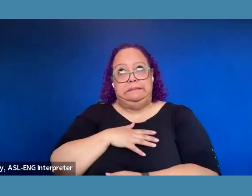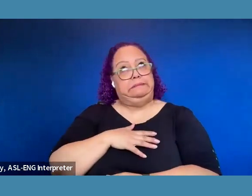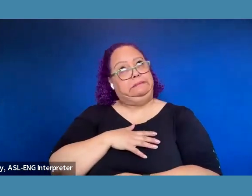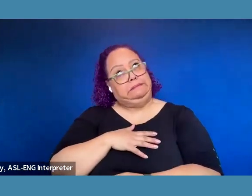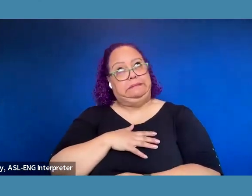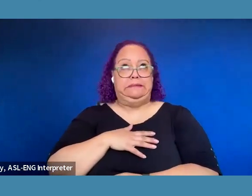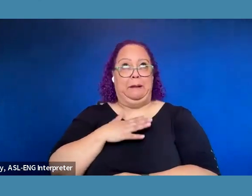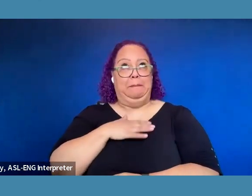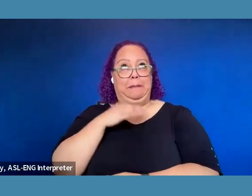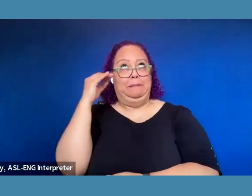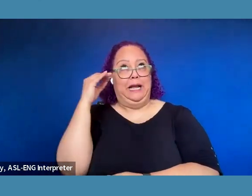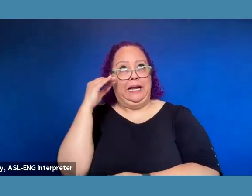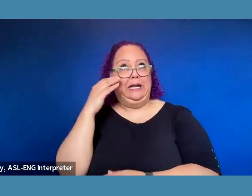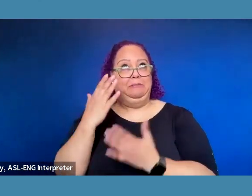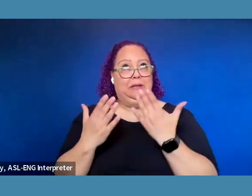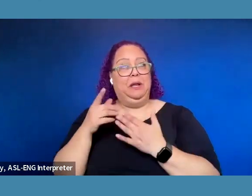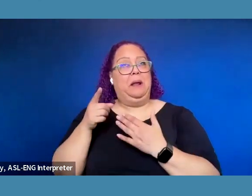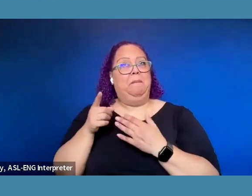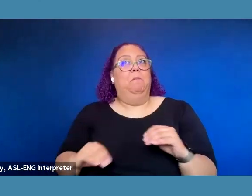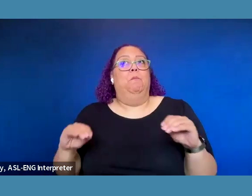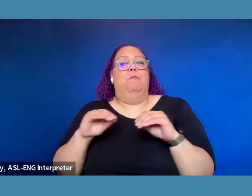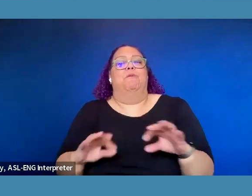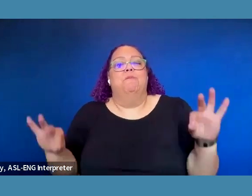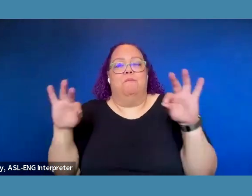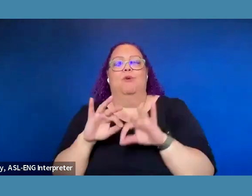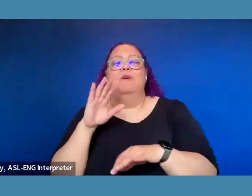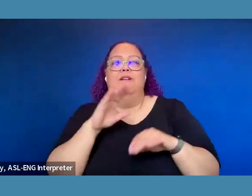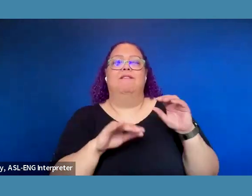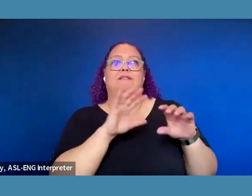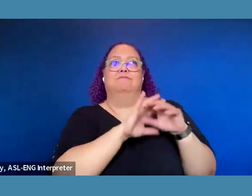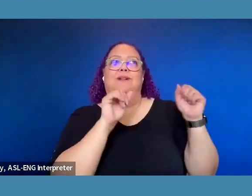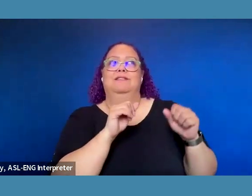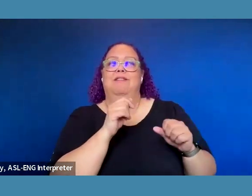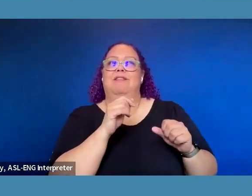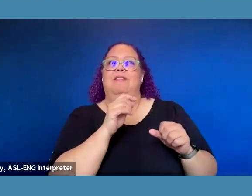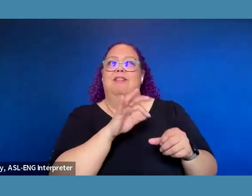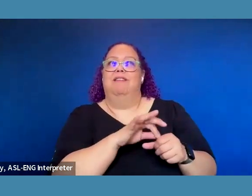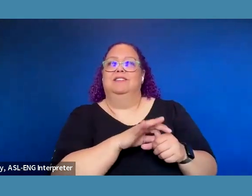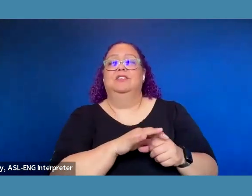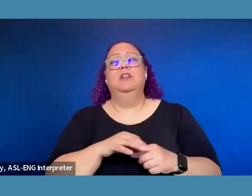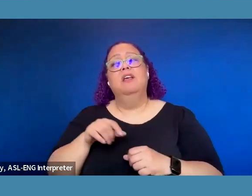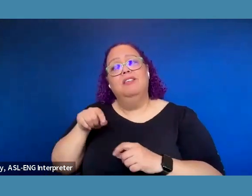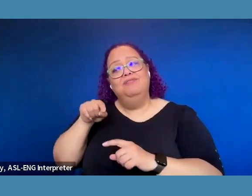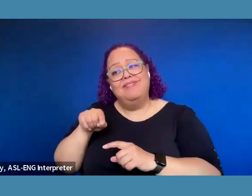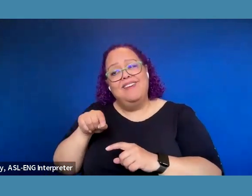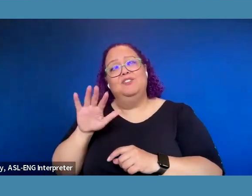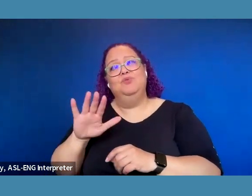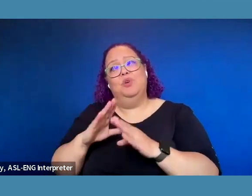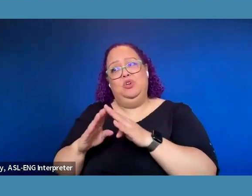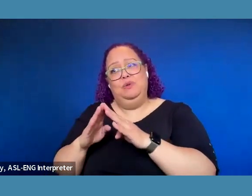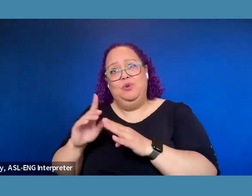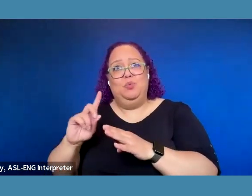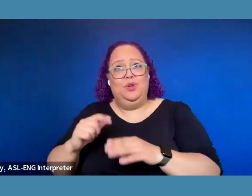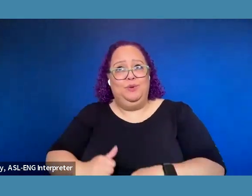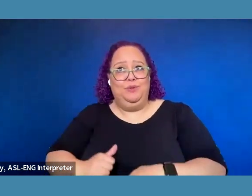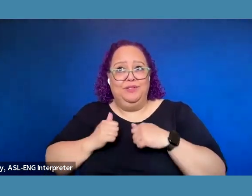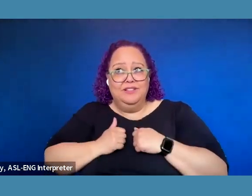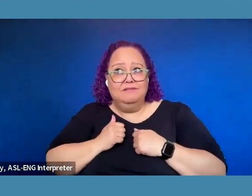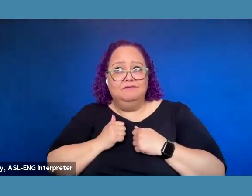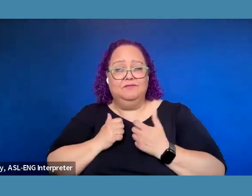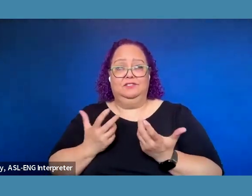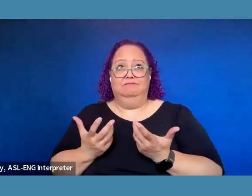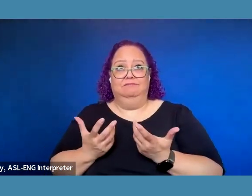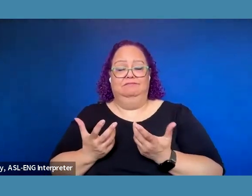more important than something like a presidential election. That's your community. That's where you live. Like, so having